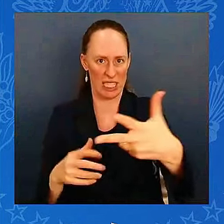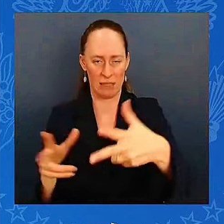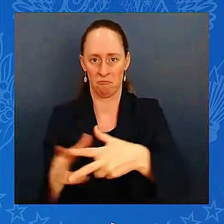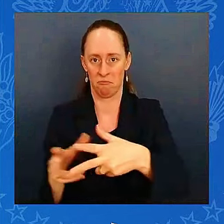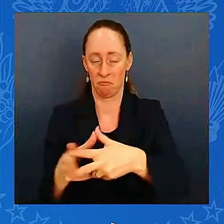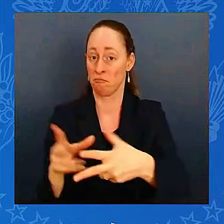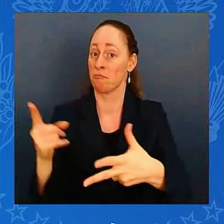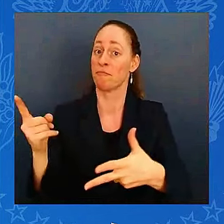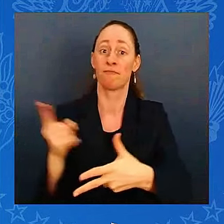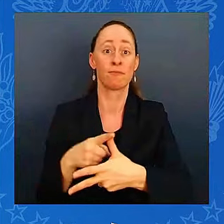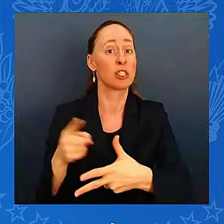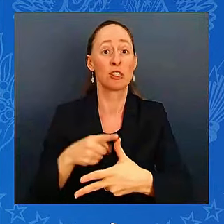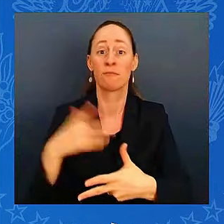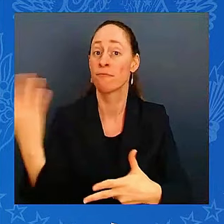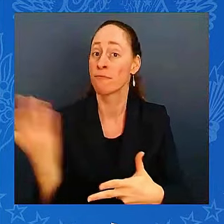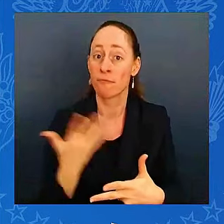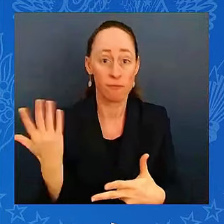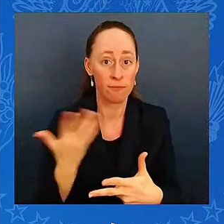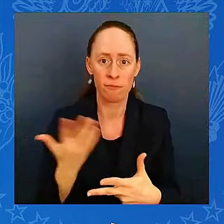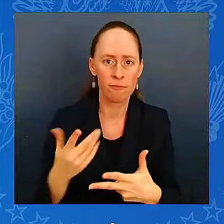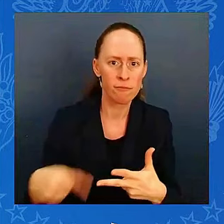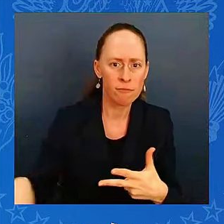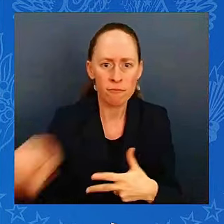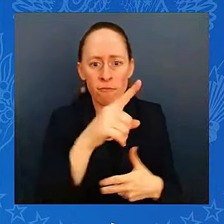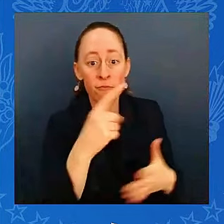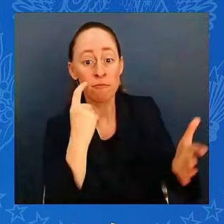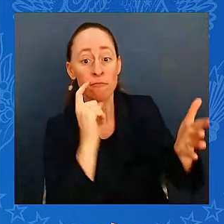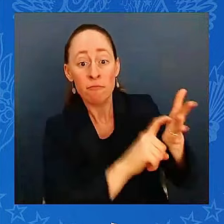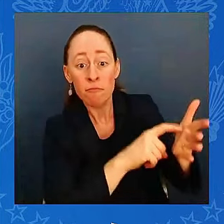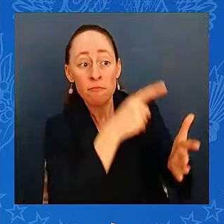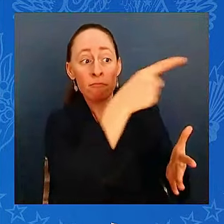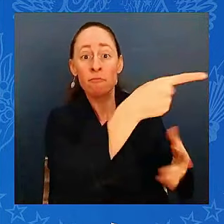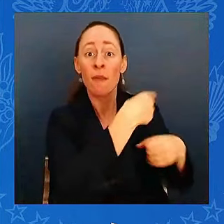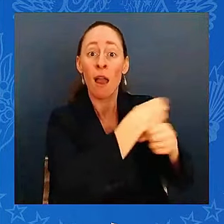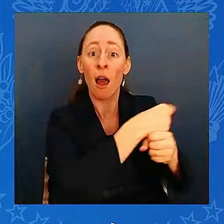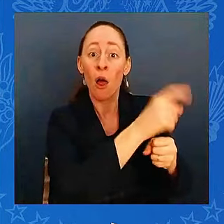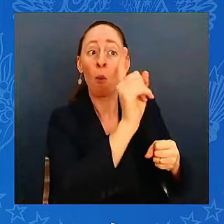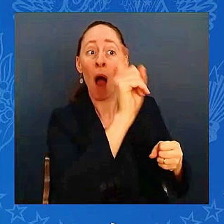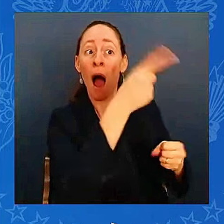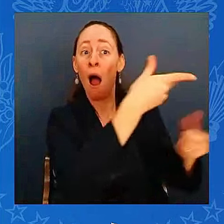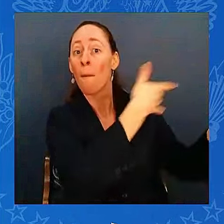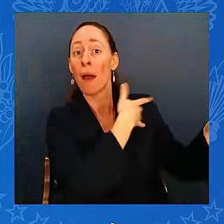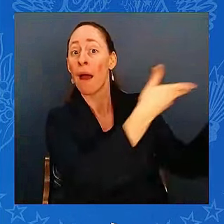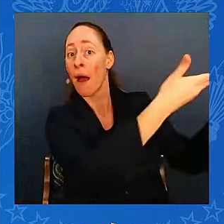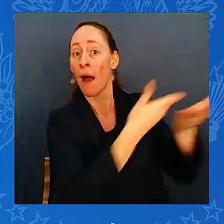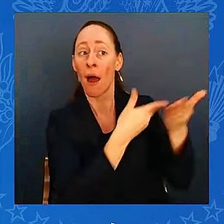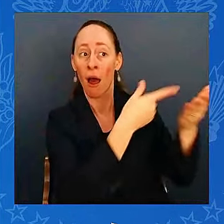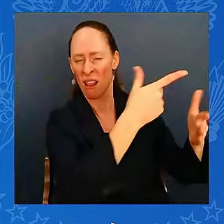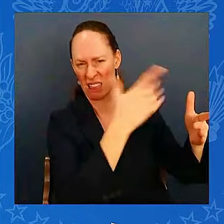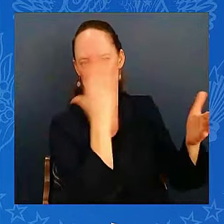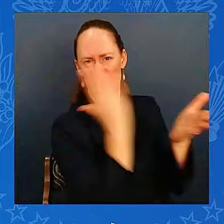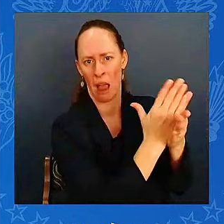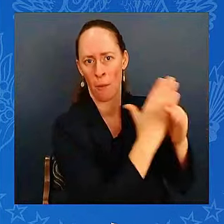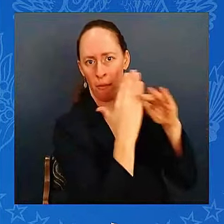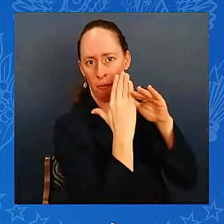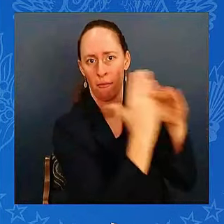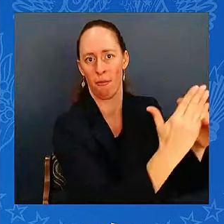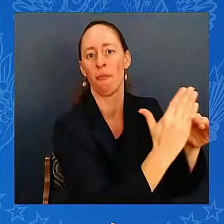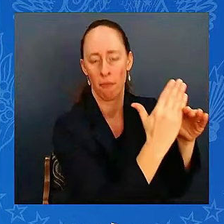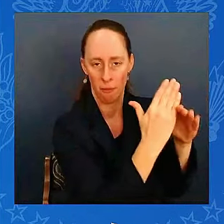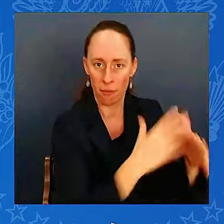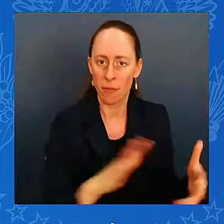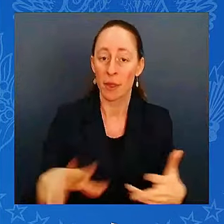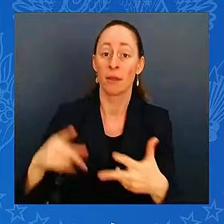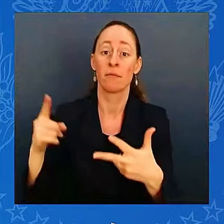including production and distribution of illicit drugs. Secondly, detecting emerging drug threats and increasing